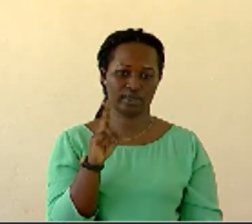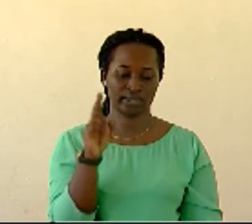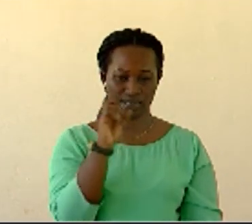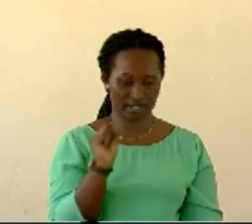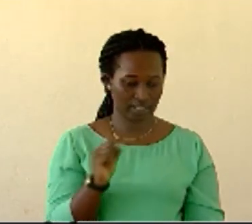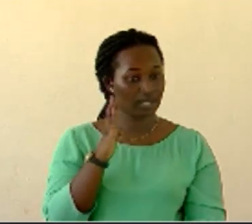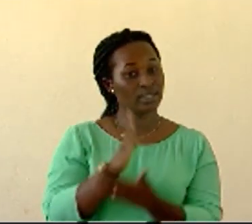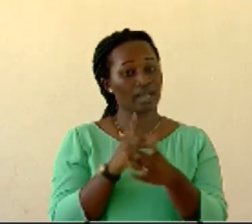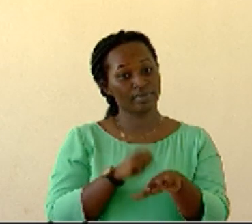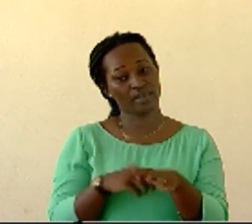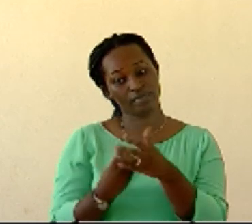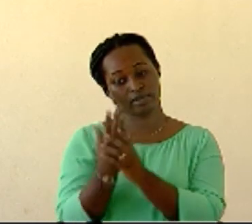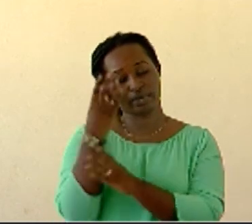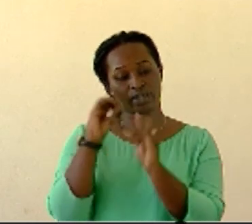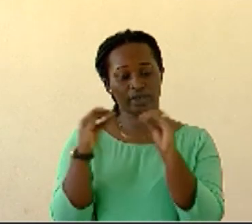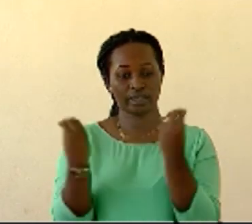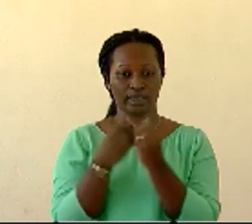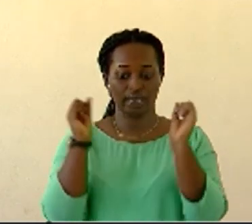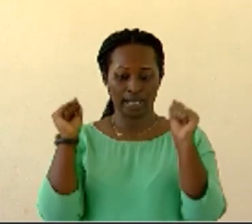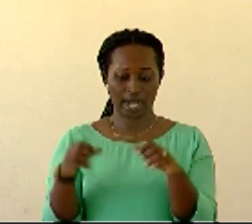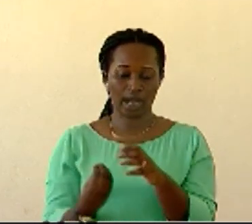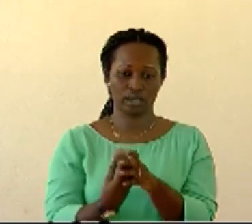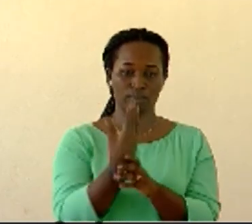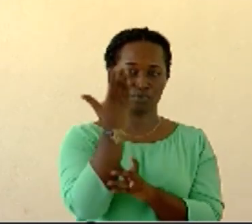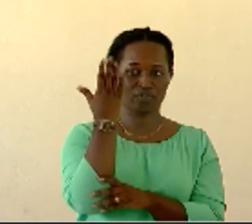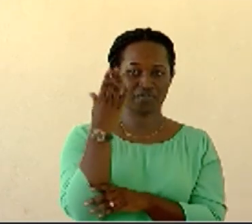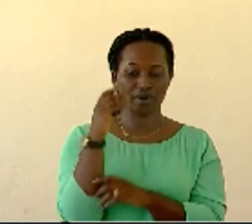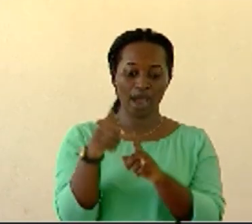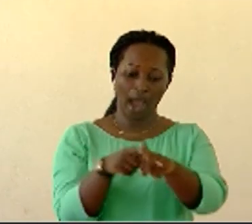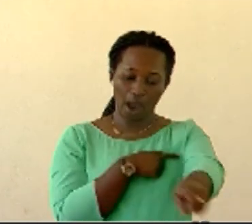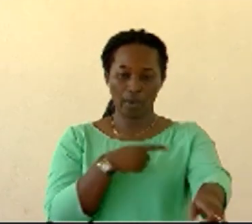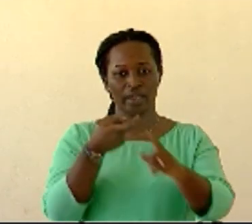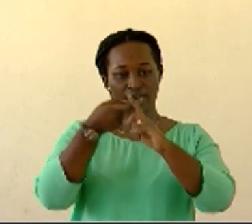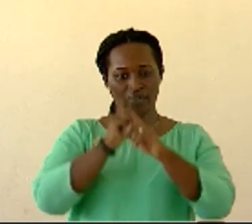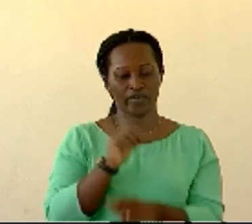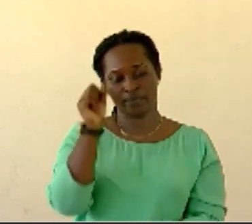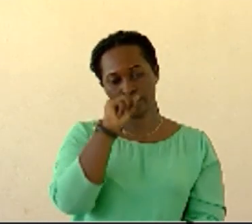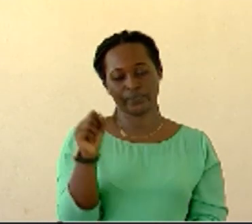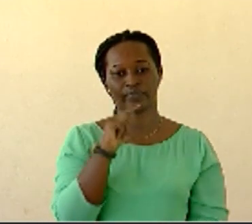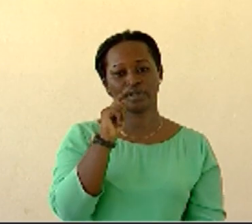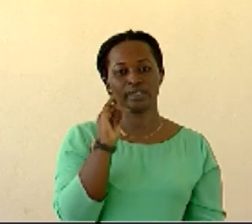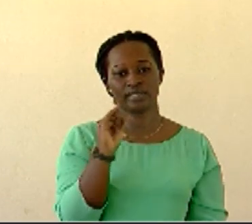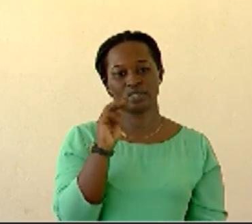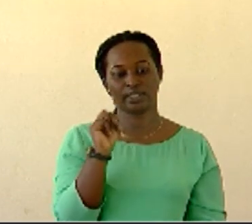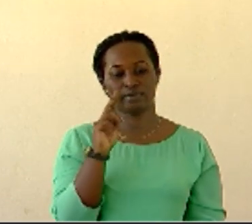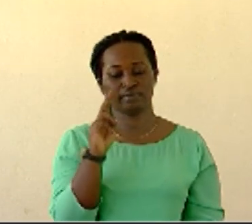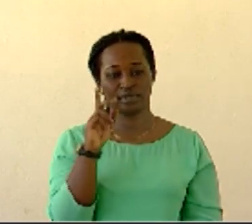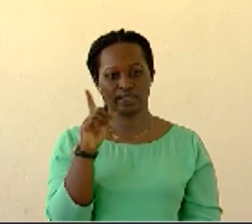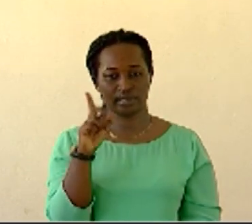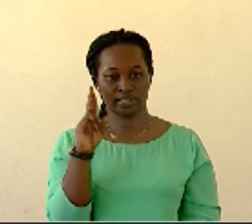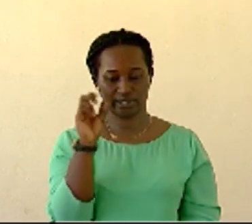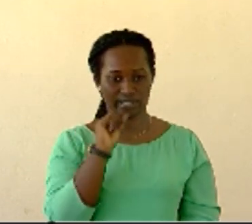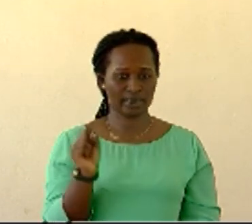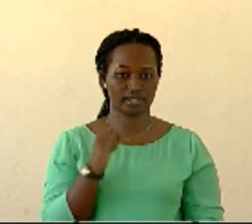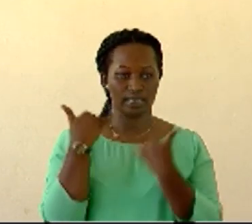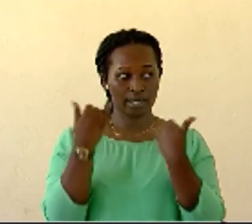Sometimes plant organs can move away from the stimulus. And let us